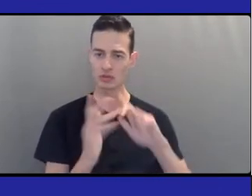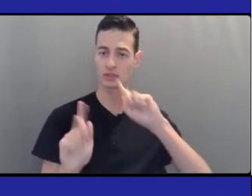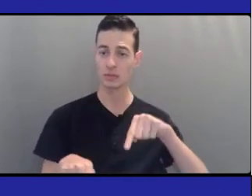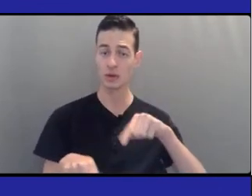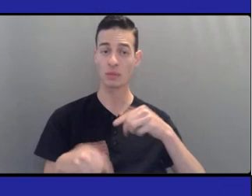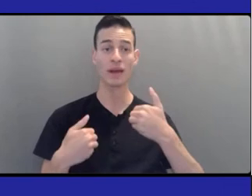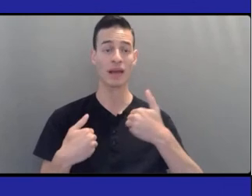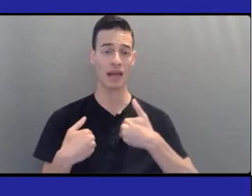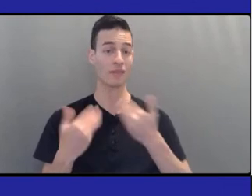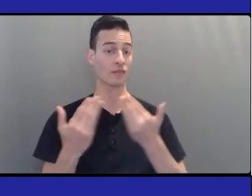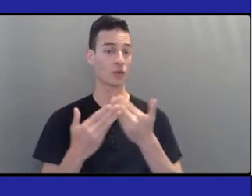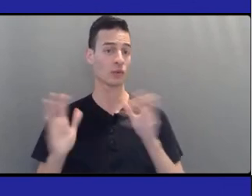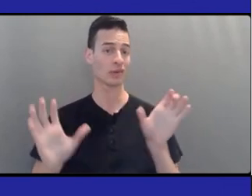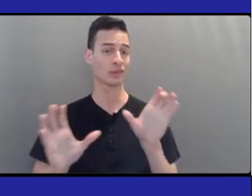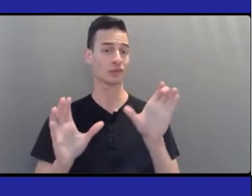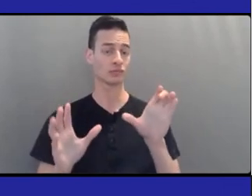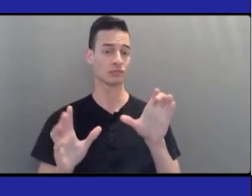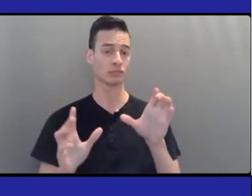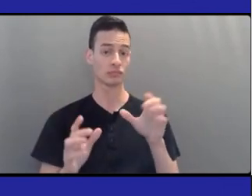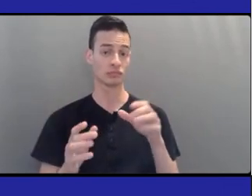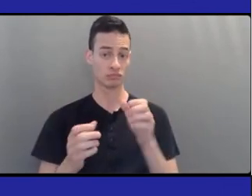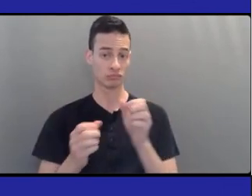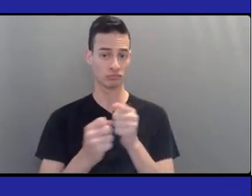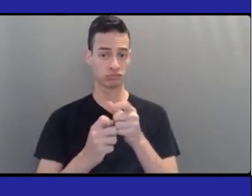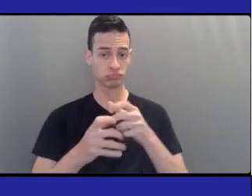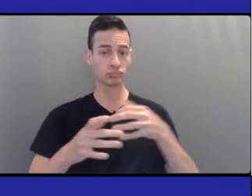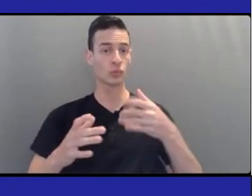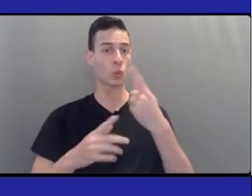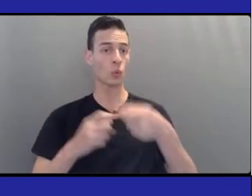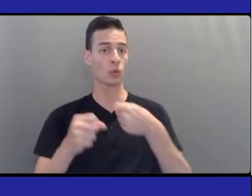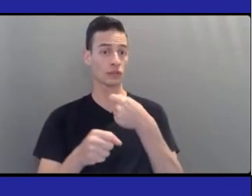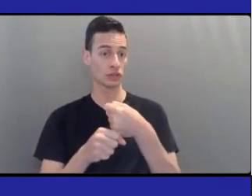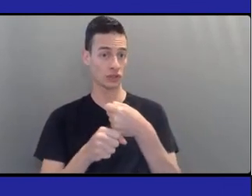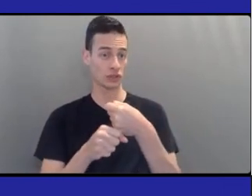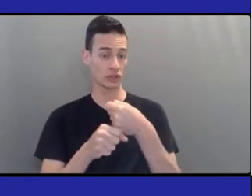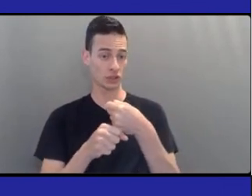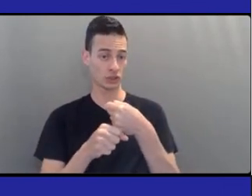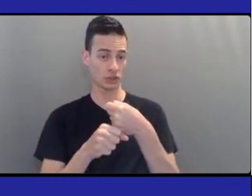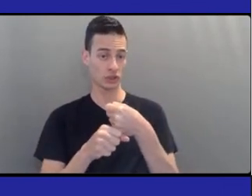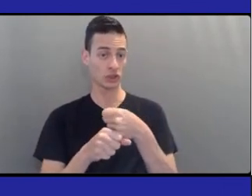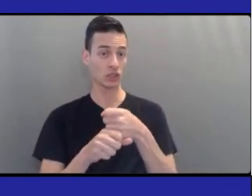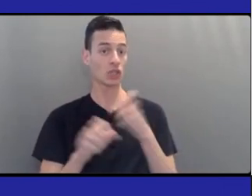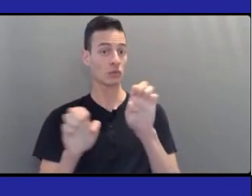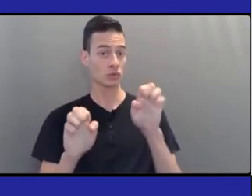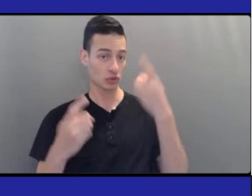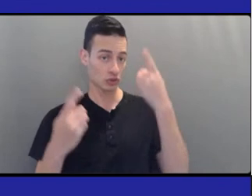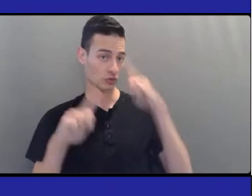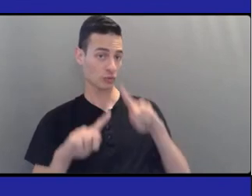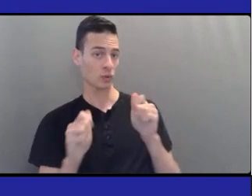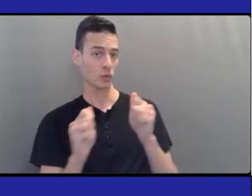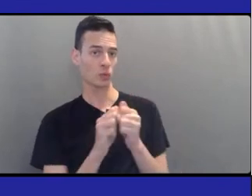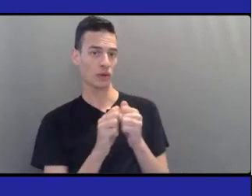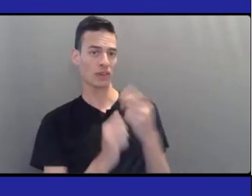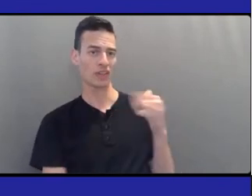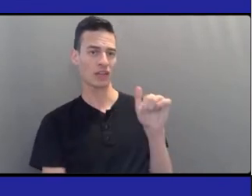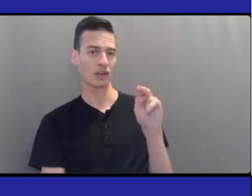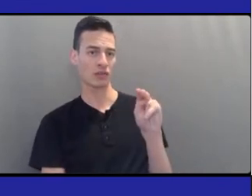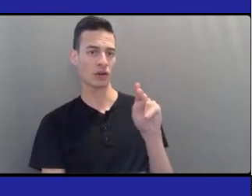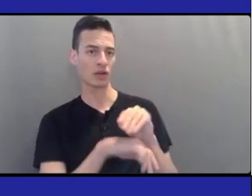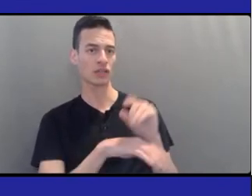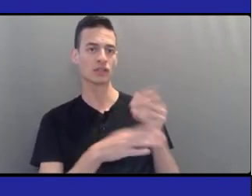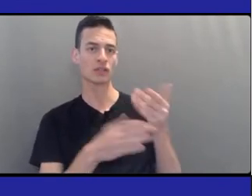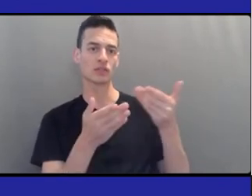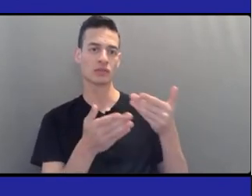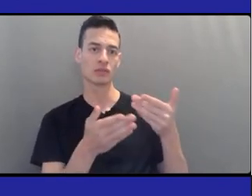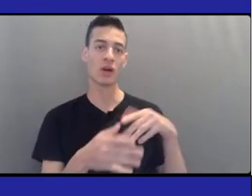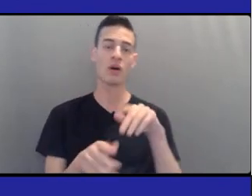an expansion and 1-year extension of the existing emergency agreement with Huron Consulting Services for project management